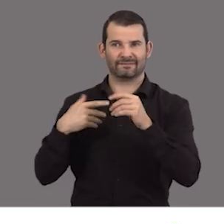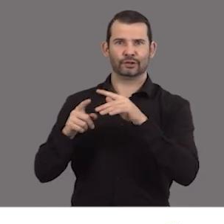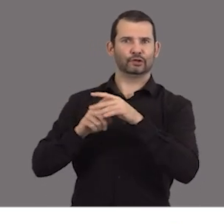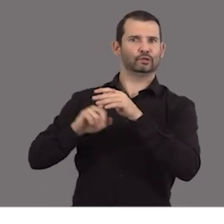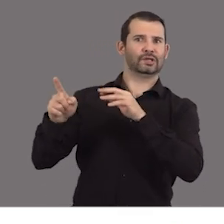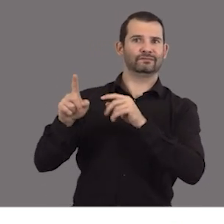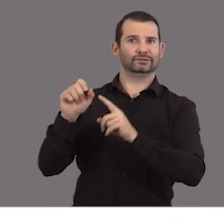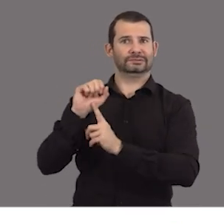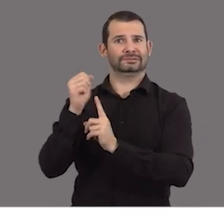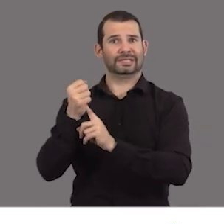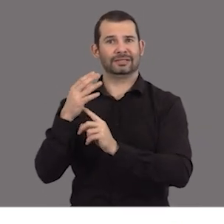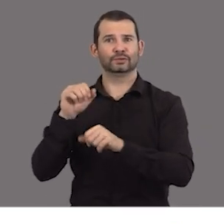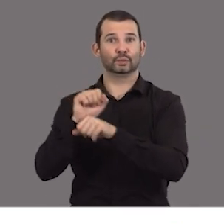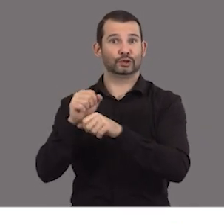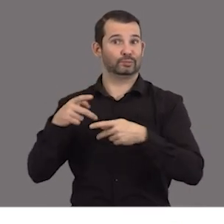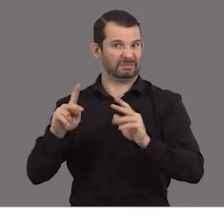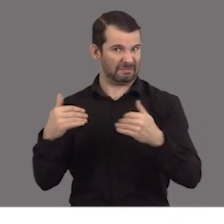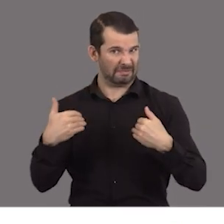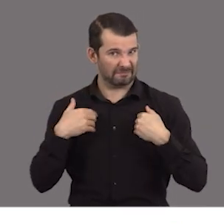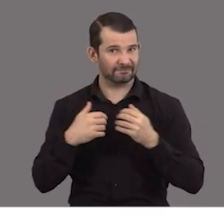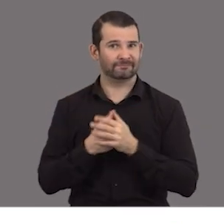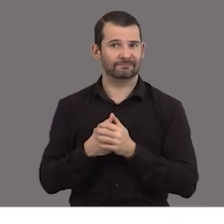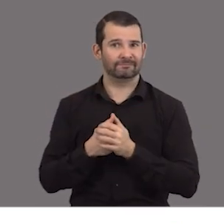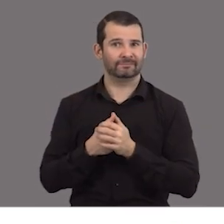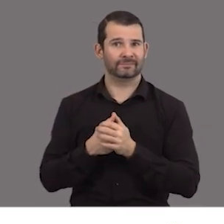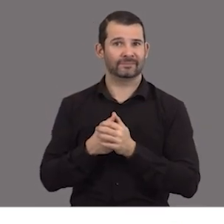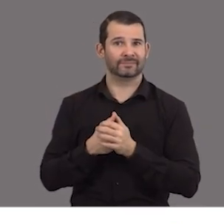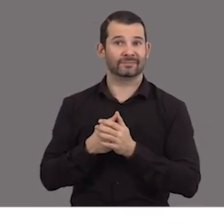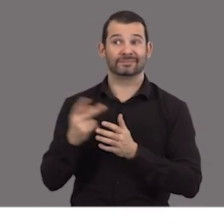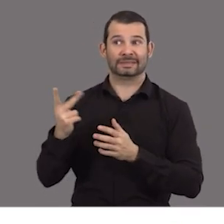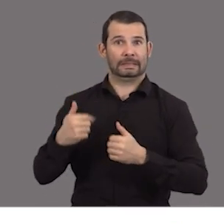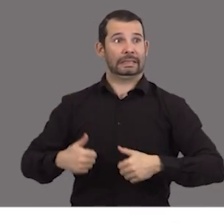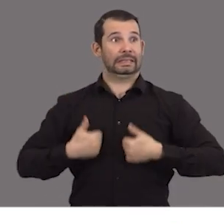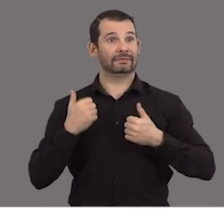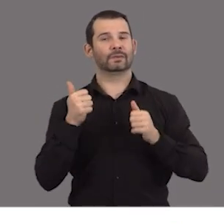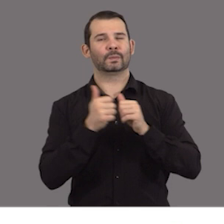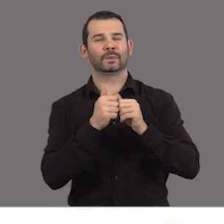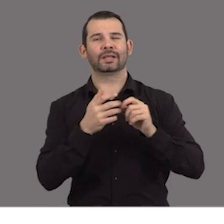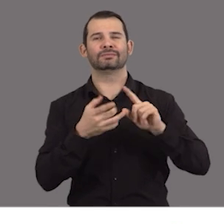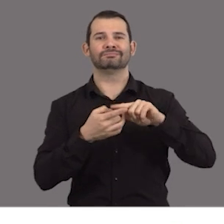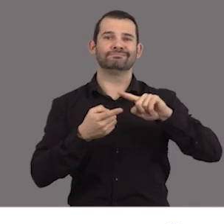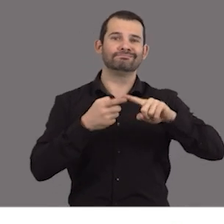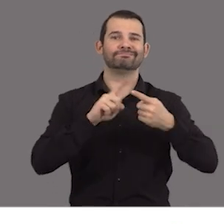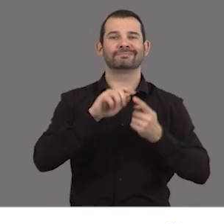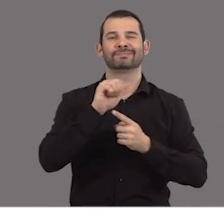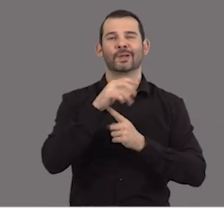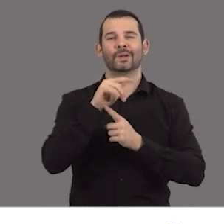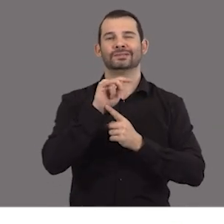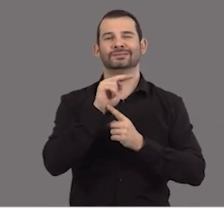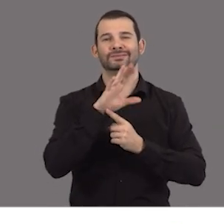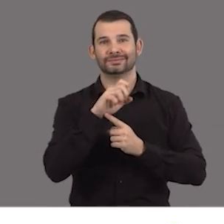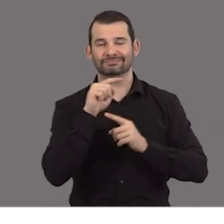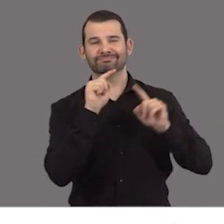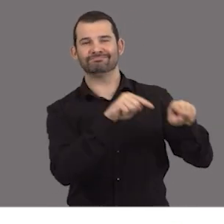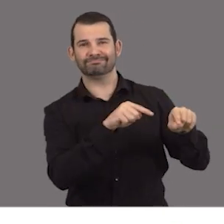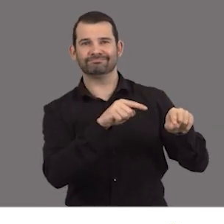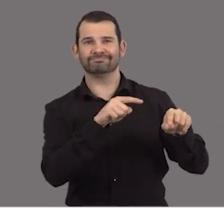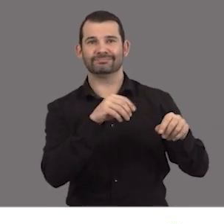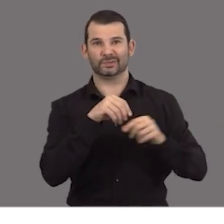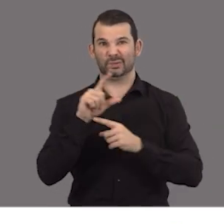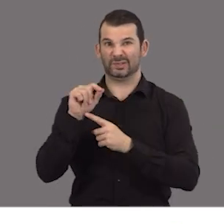refugee status and work permits. They have been living with an acquaintance.